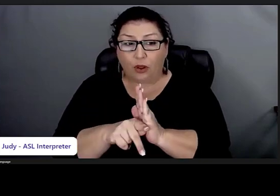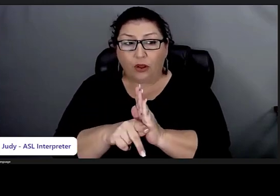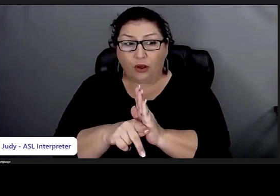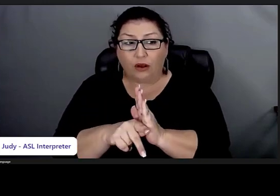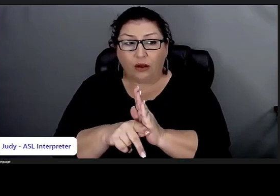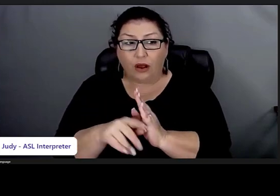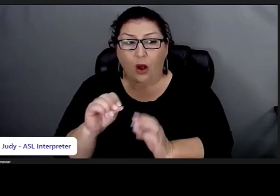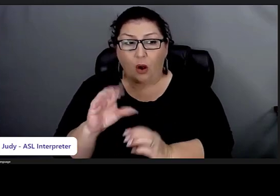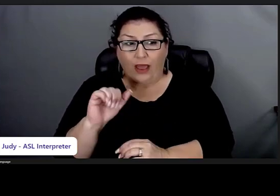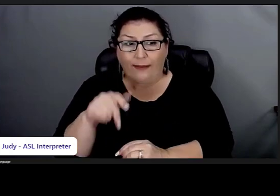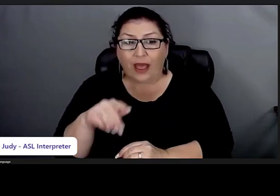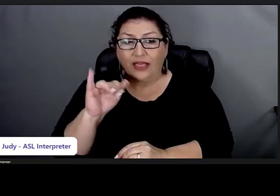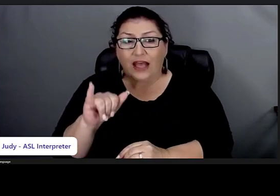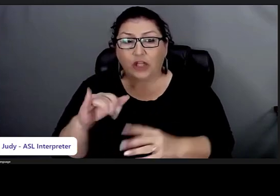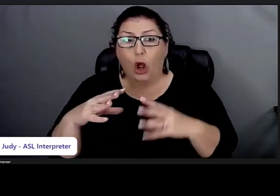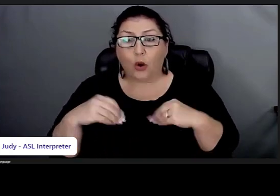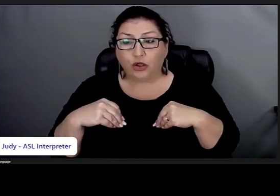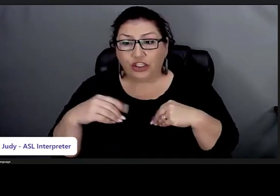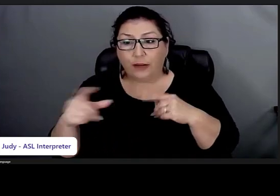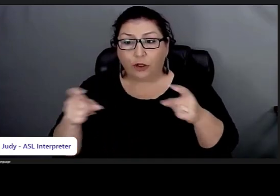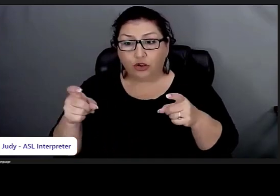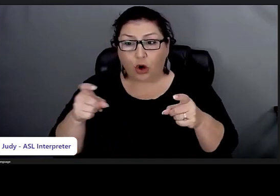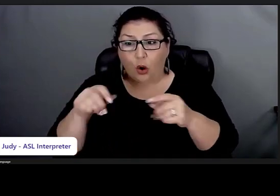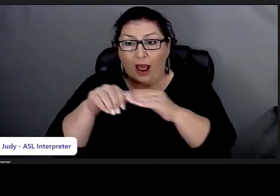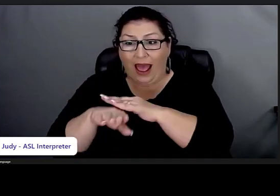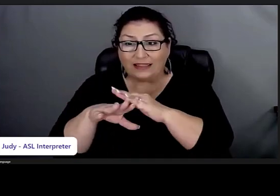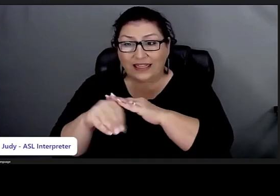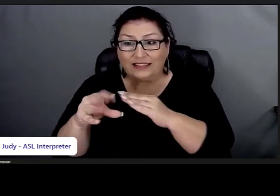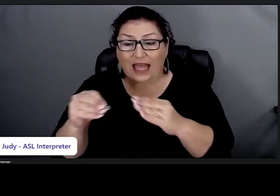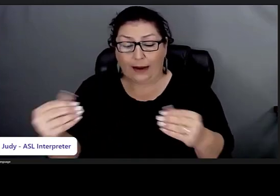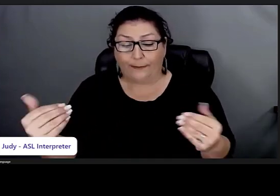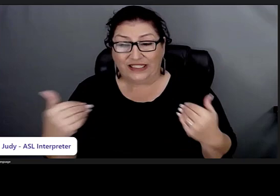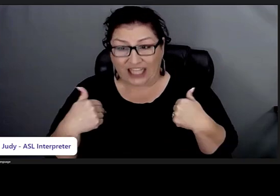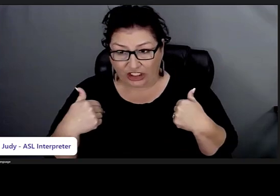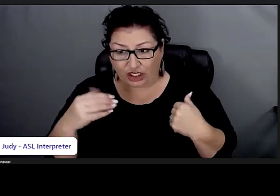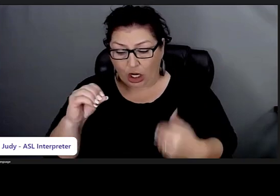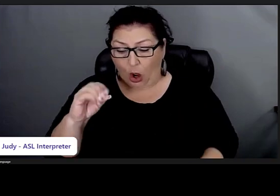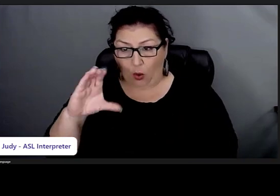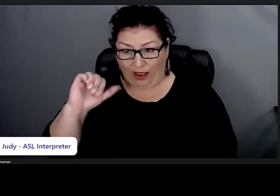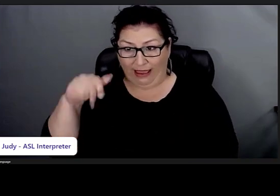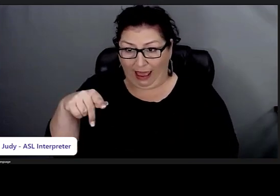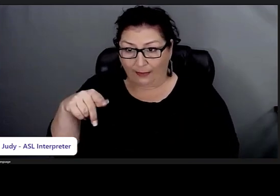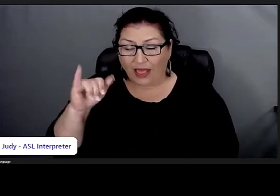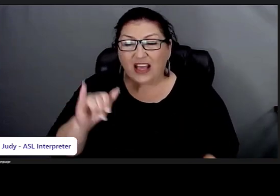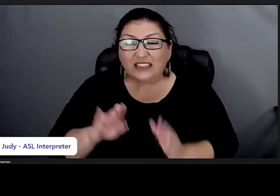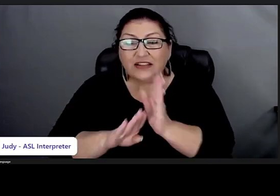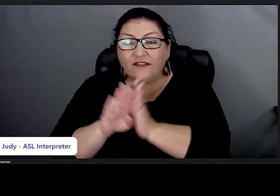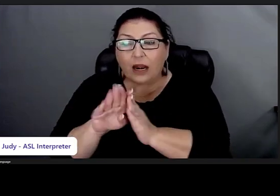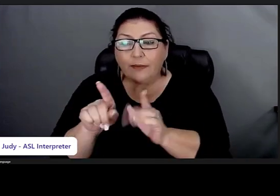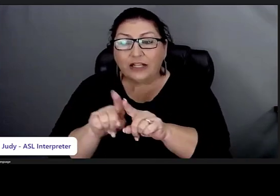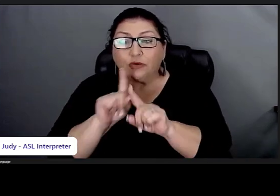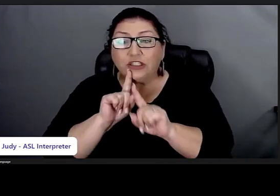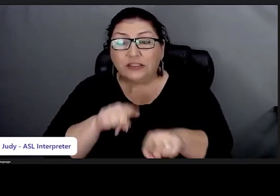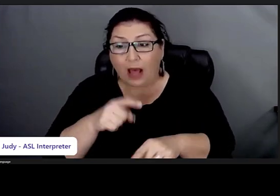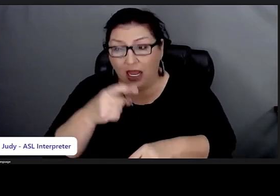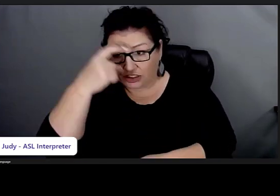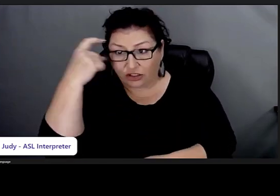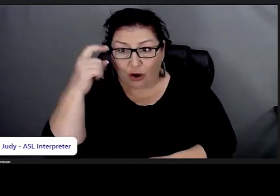is ownership, control, access, and possession, are developed as a response to trauma